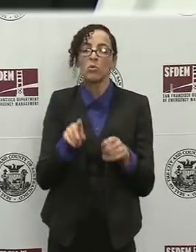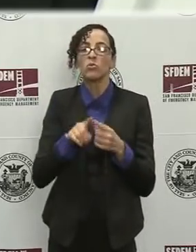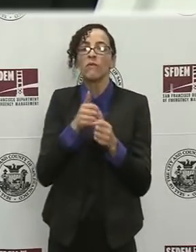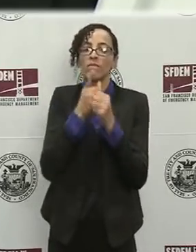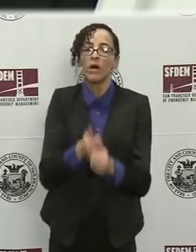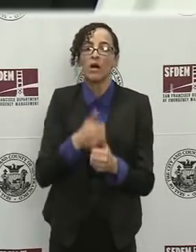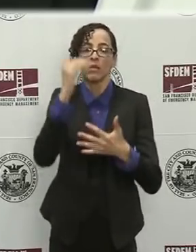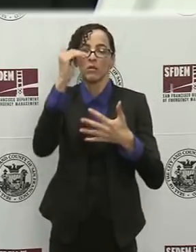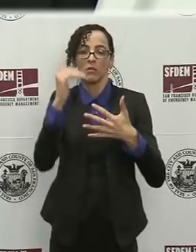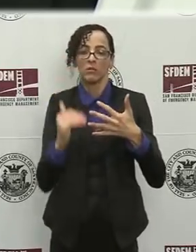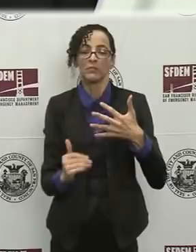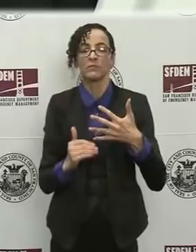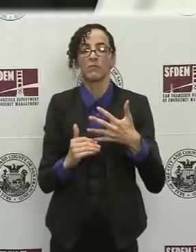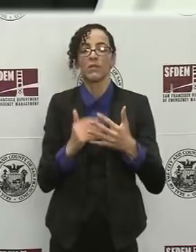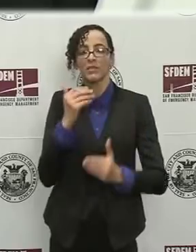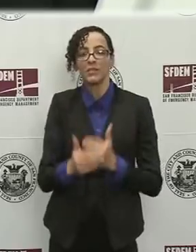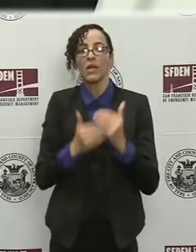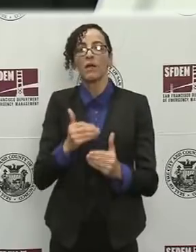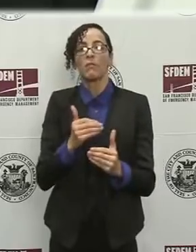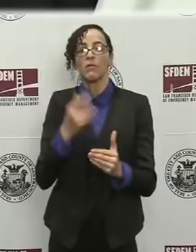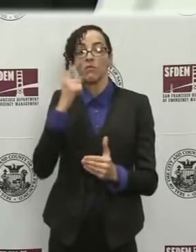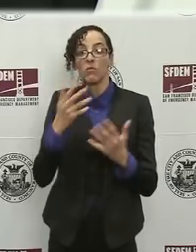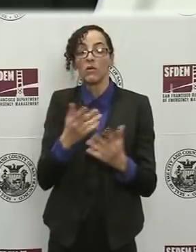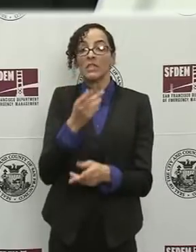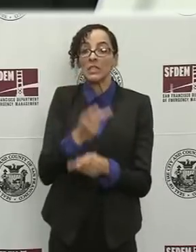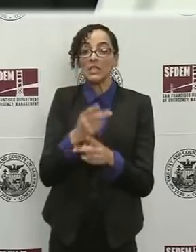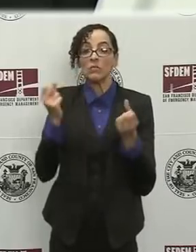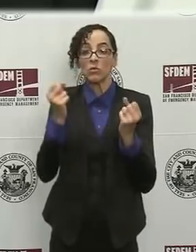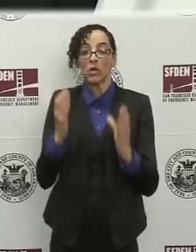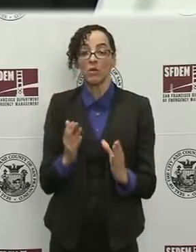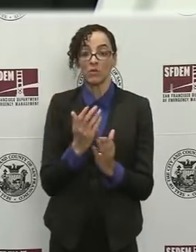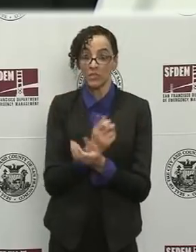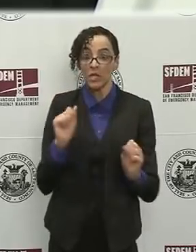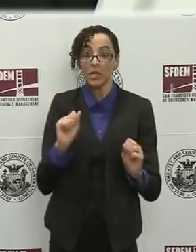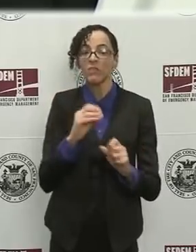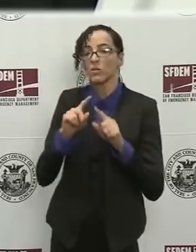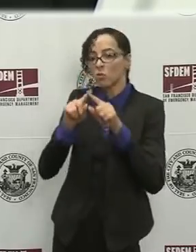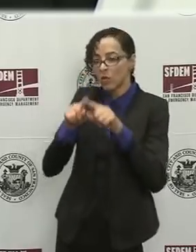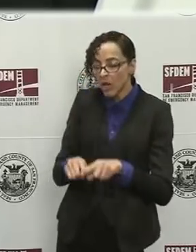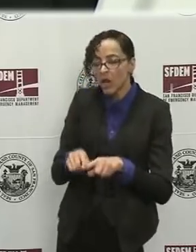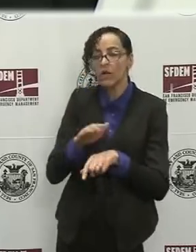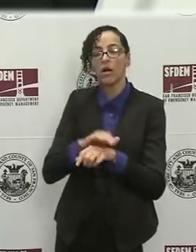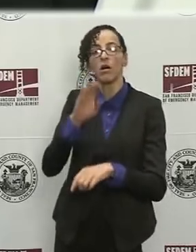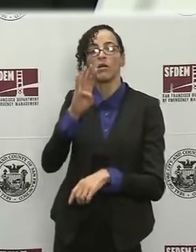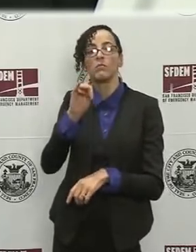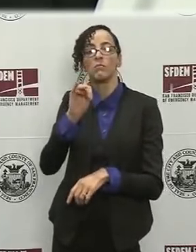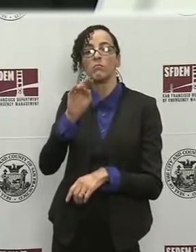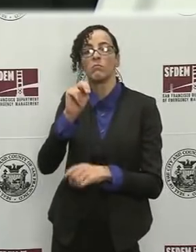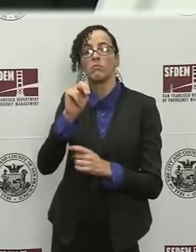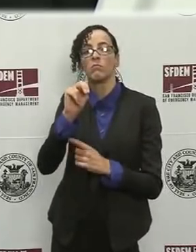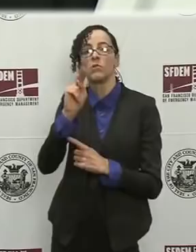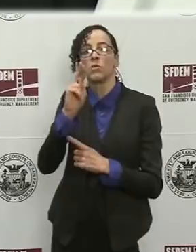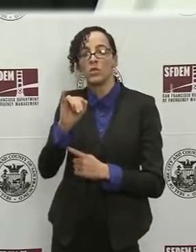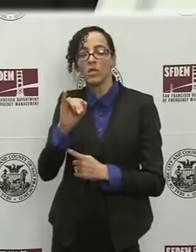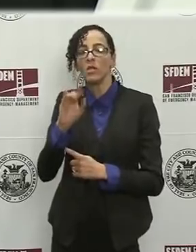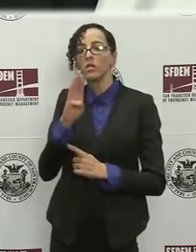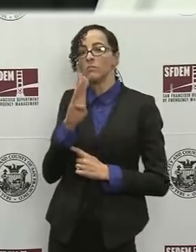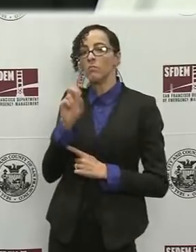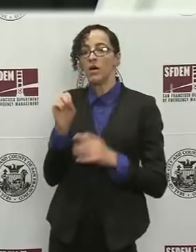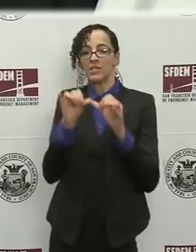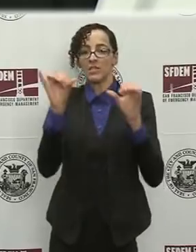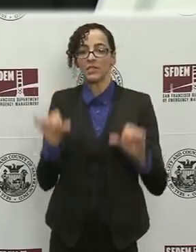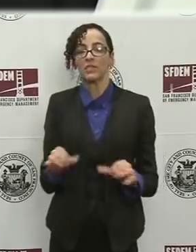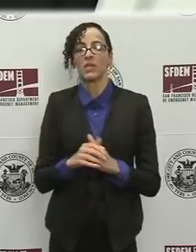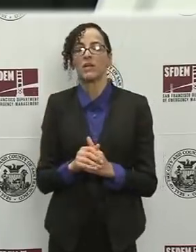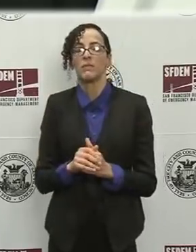who rely on Muni safe as well. I want to say a special, again, thank you to all the drivers out there. More than ever,